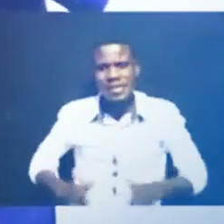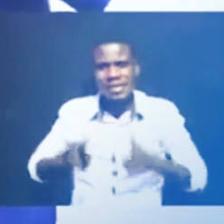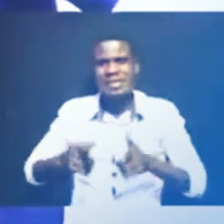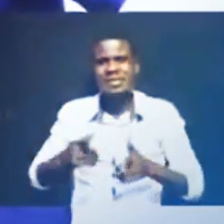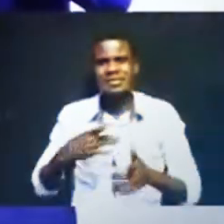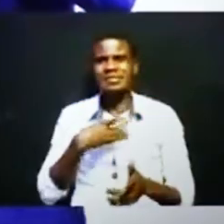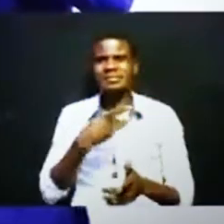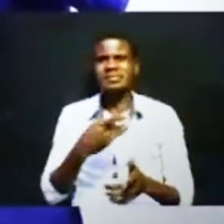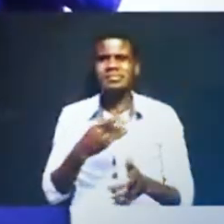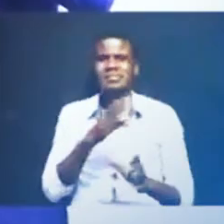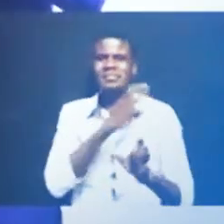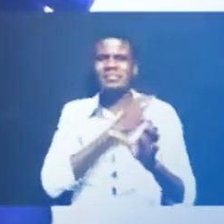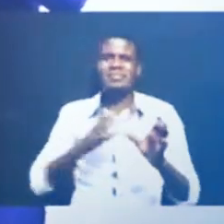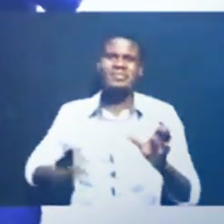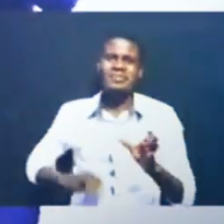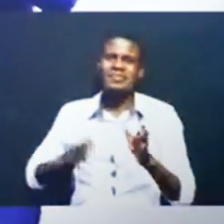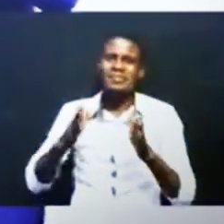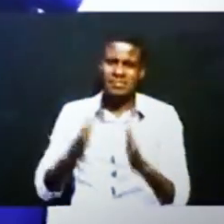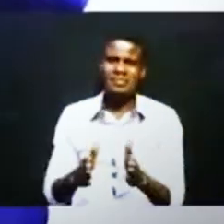Because